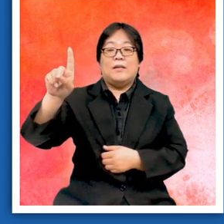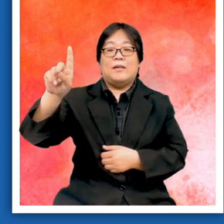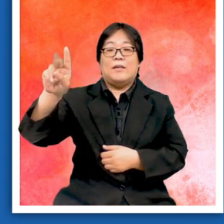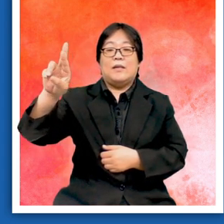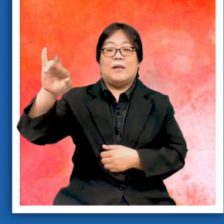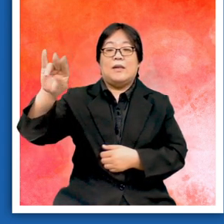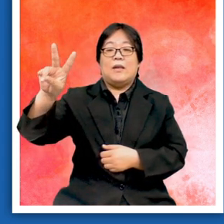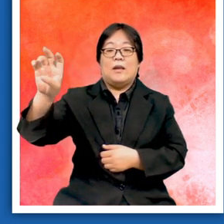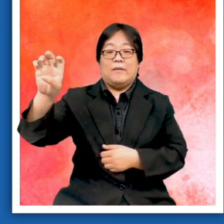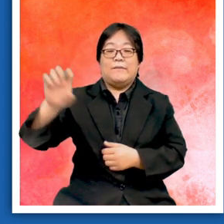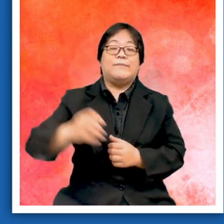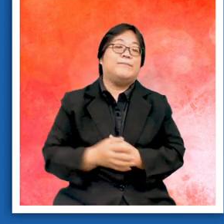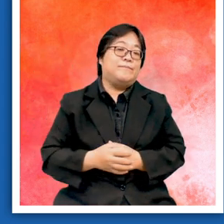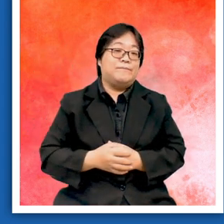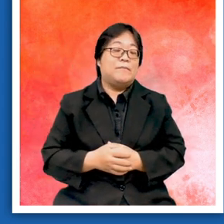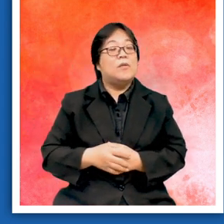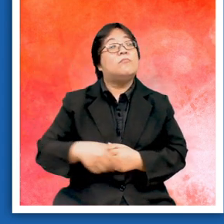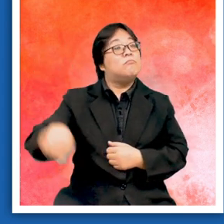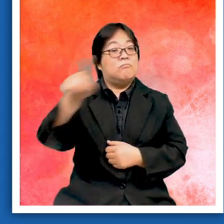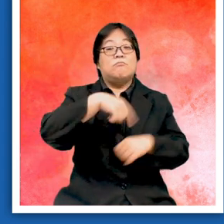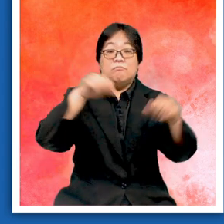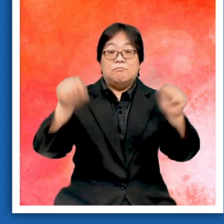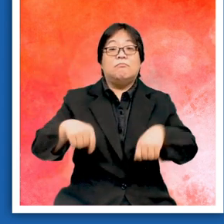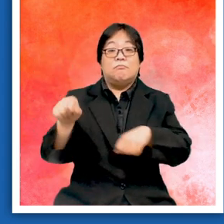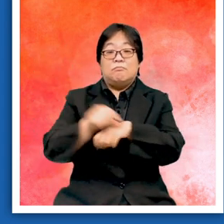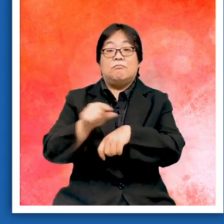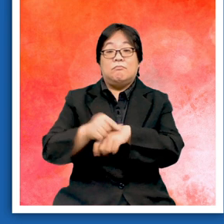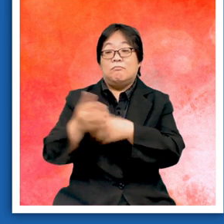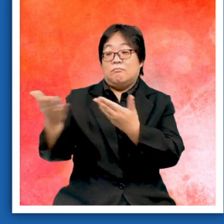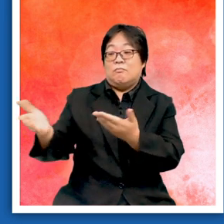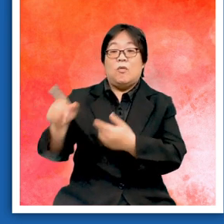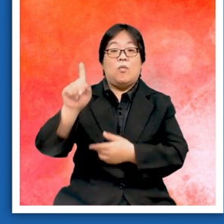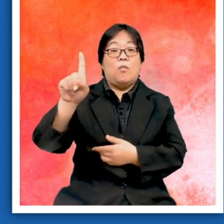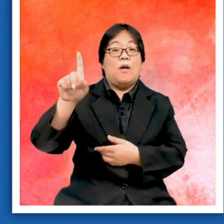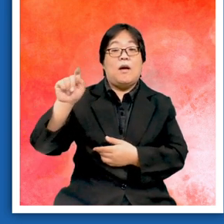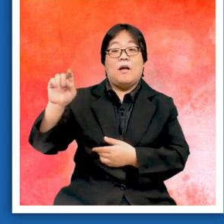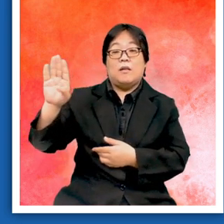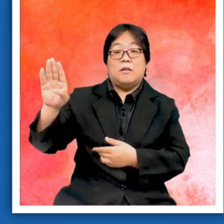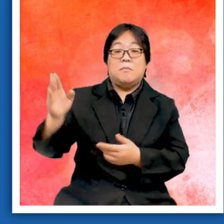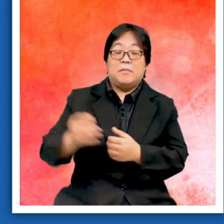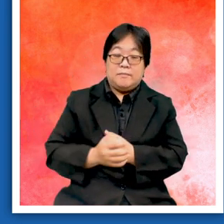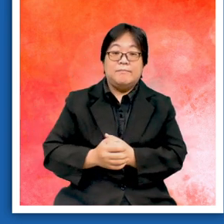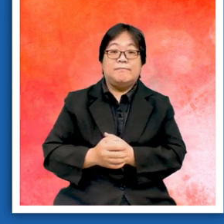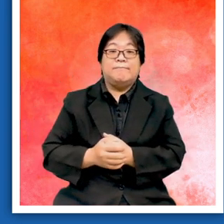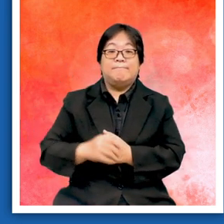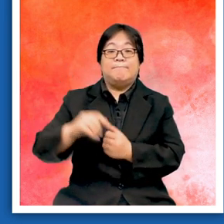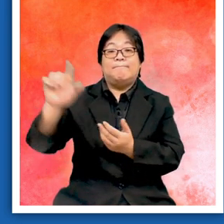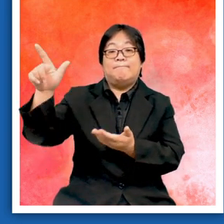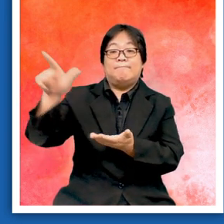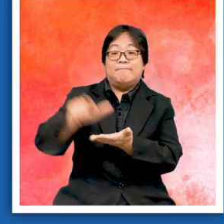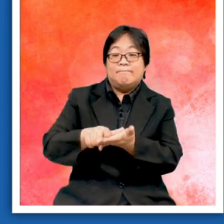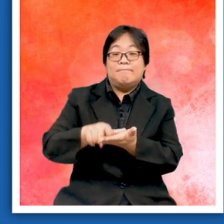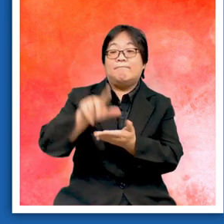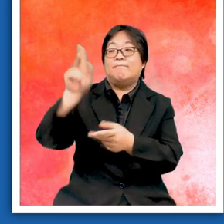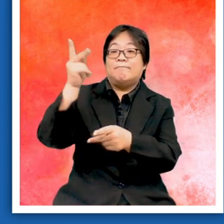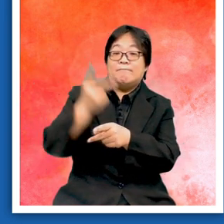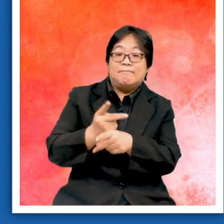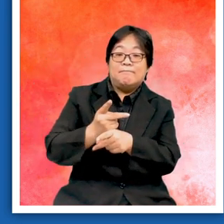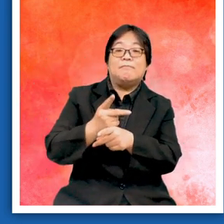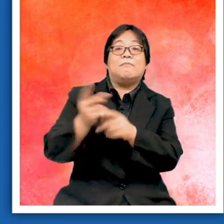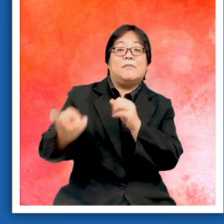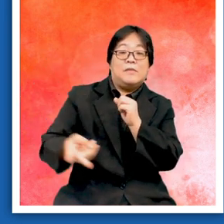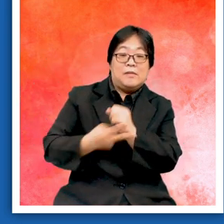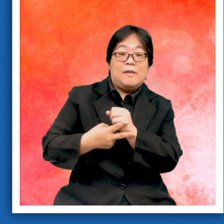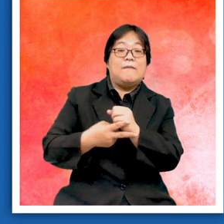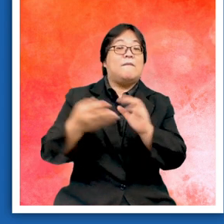and you can use this 1 terabyte to store any